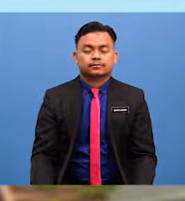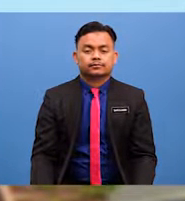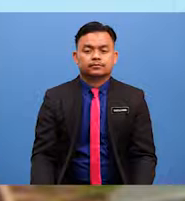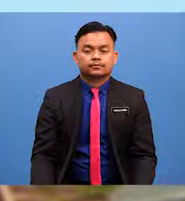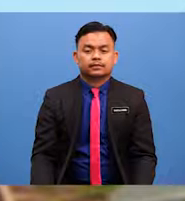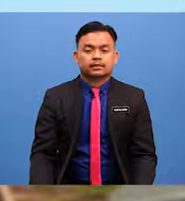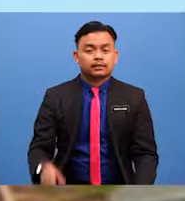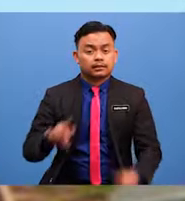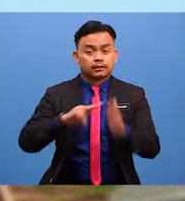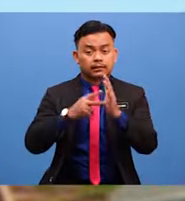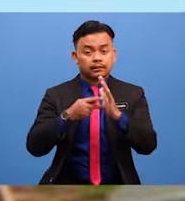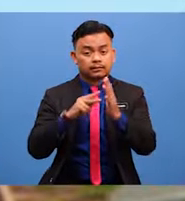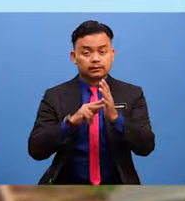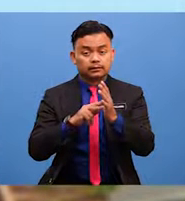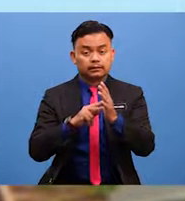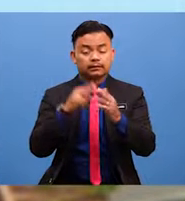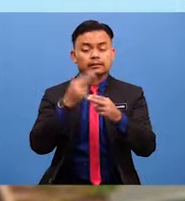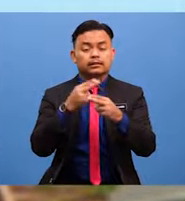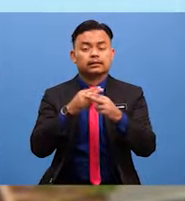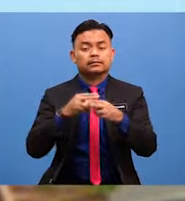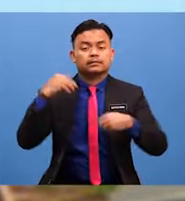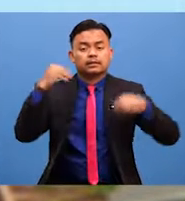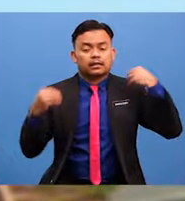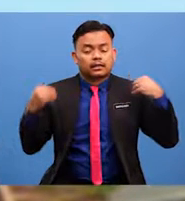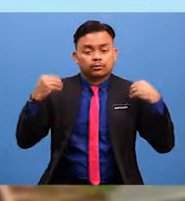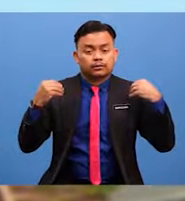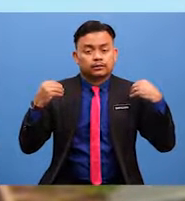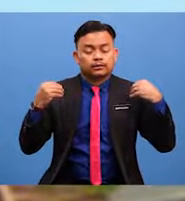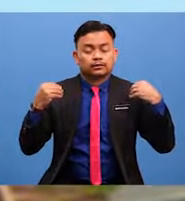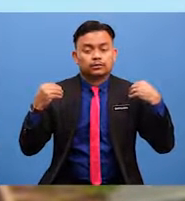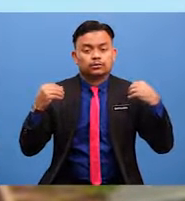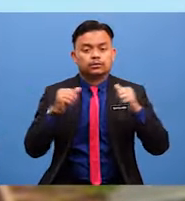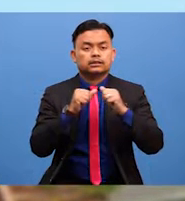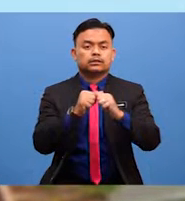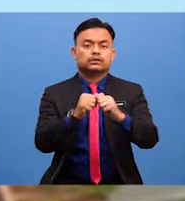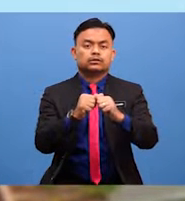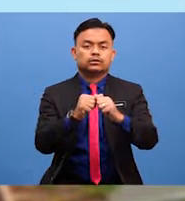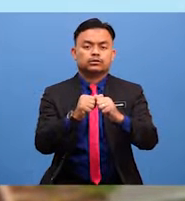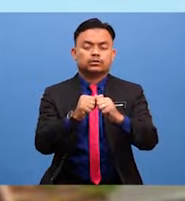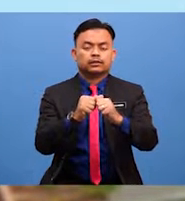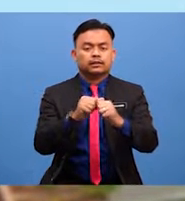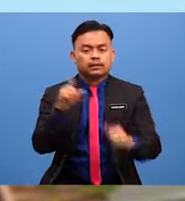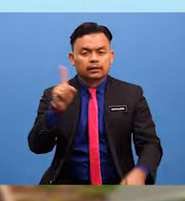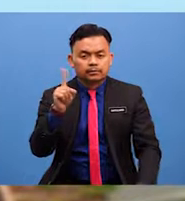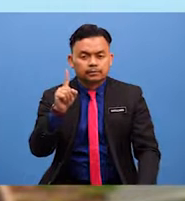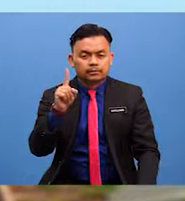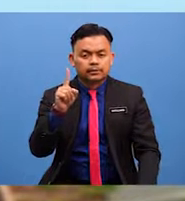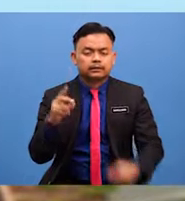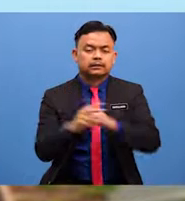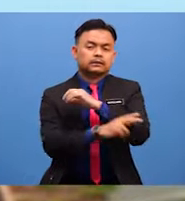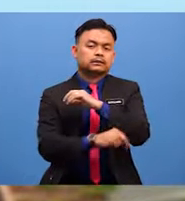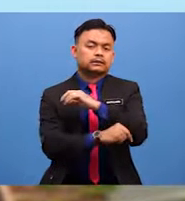the name of the animals require you to name the country in which the animal can be found. That's just a